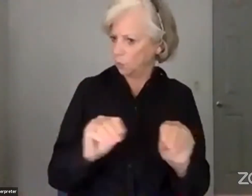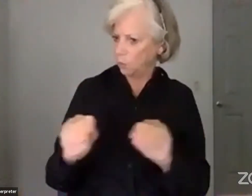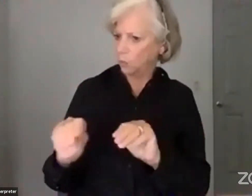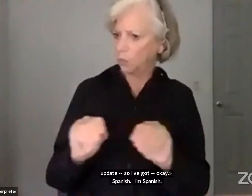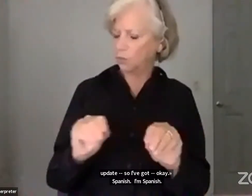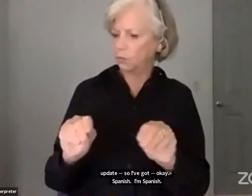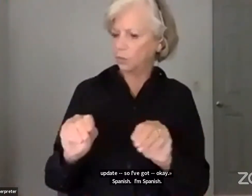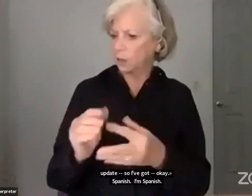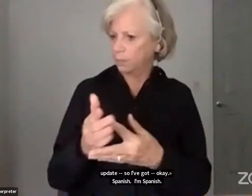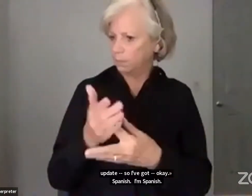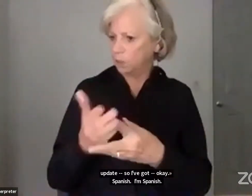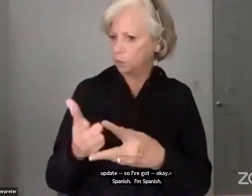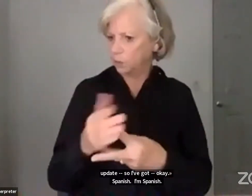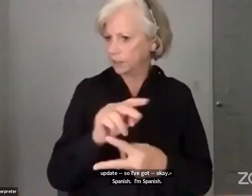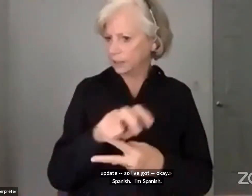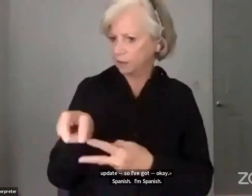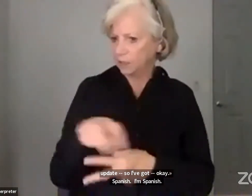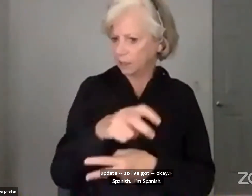the two?